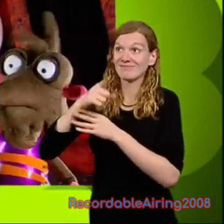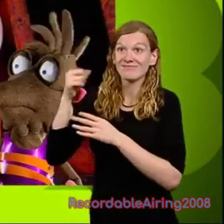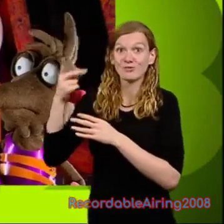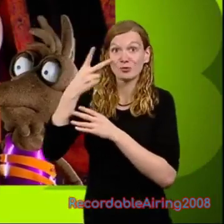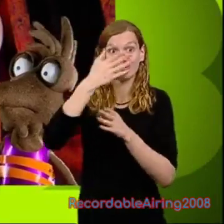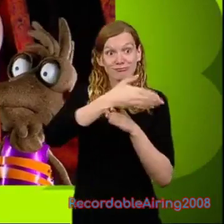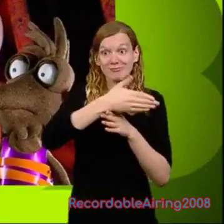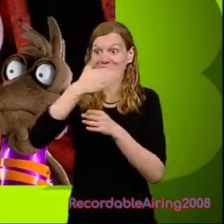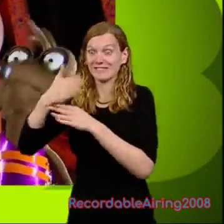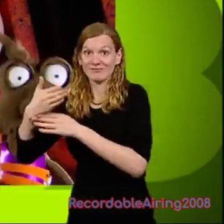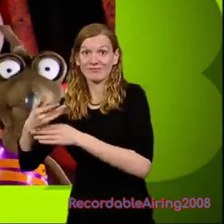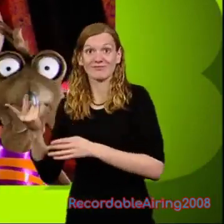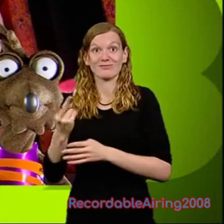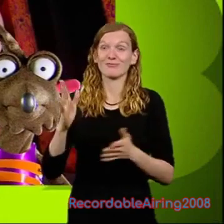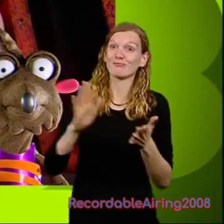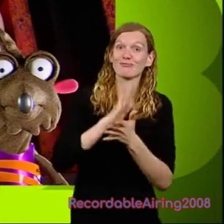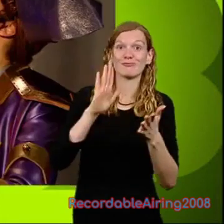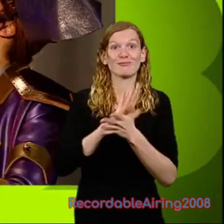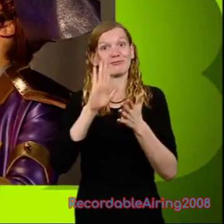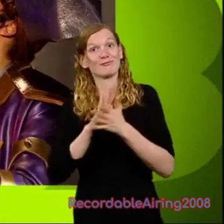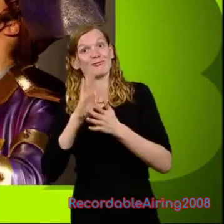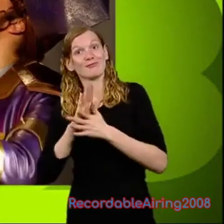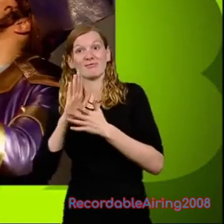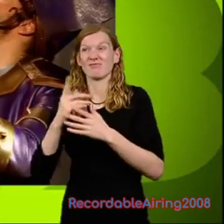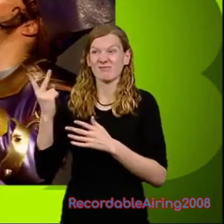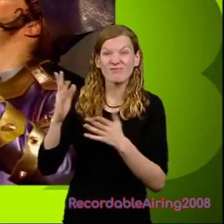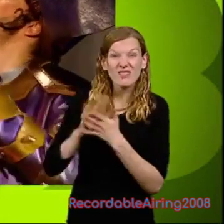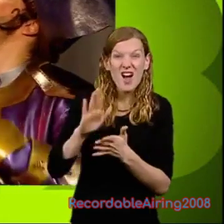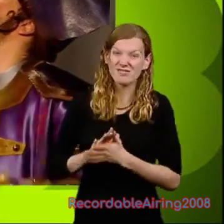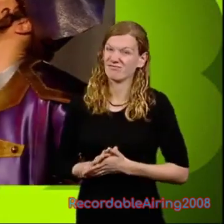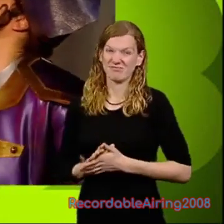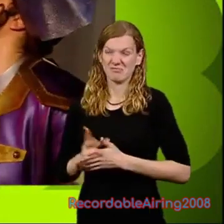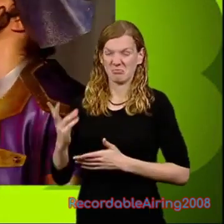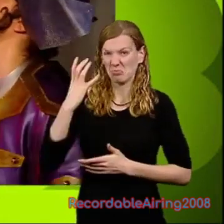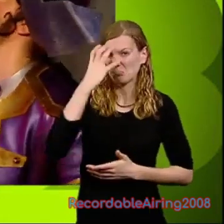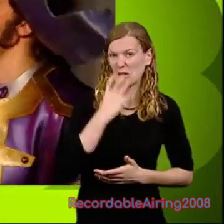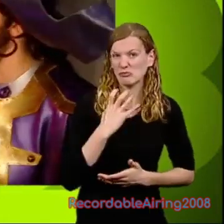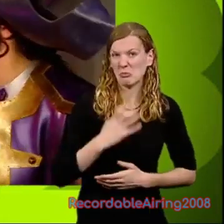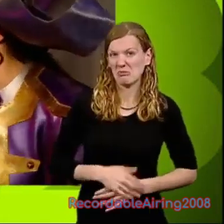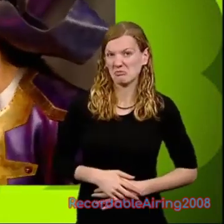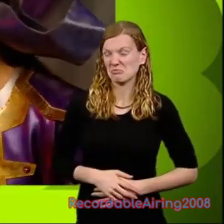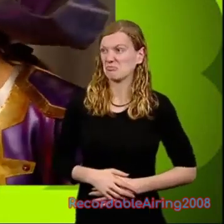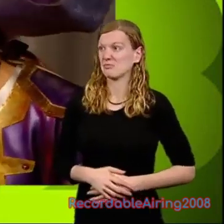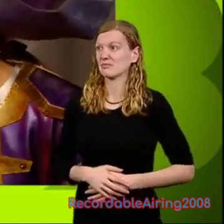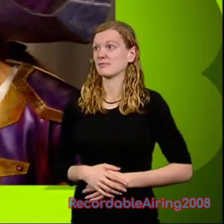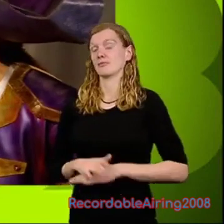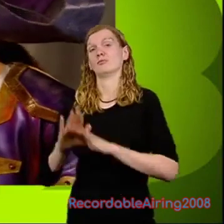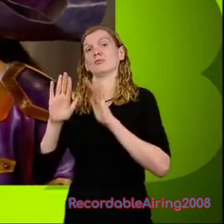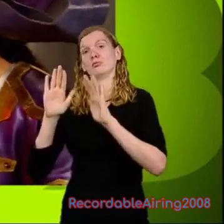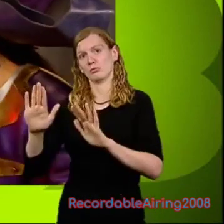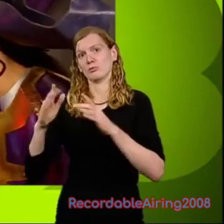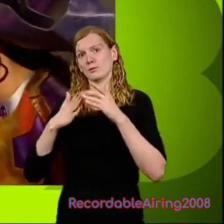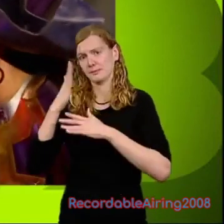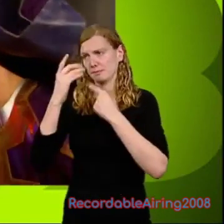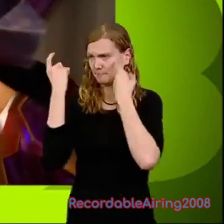a miserable old codger. Of course we're still searching. The pirate posse need more than one song